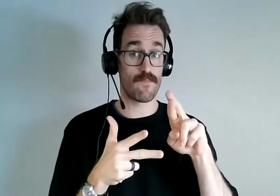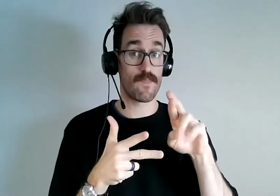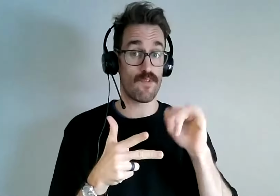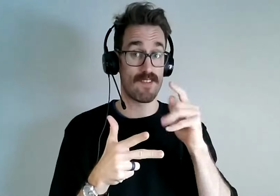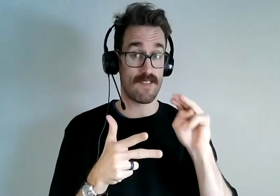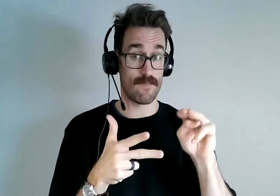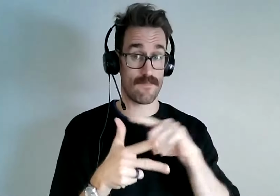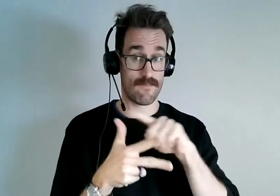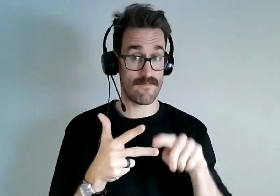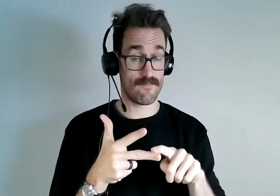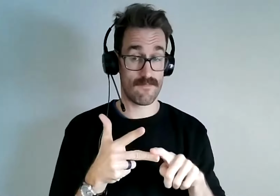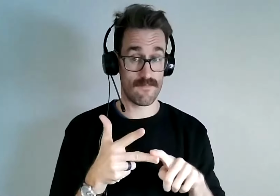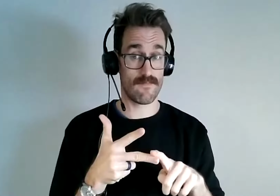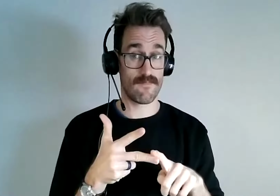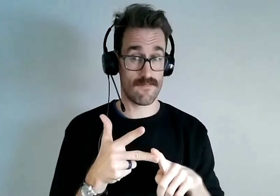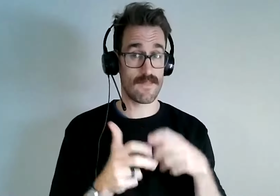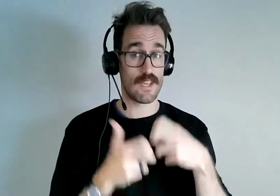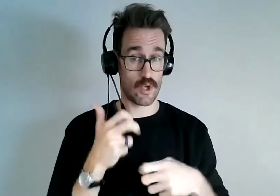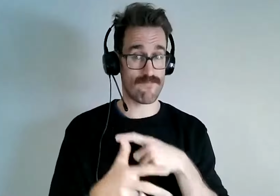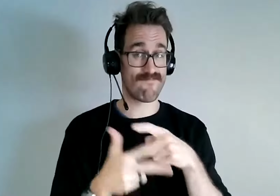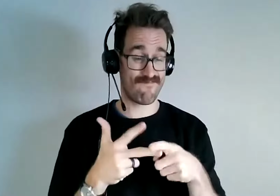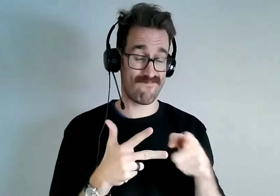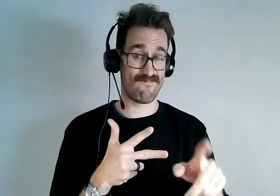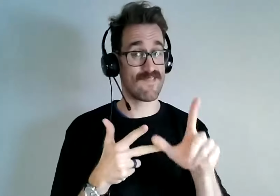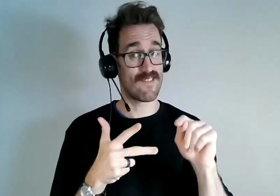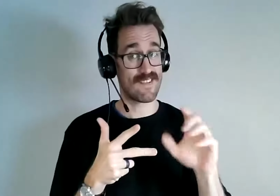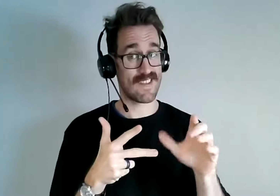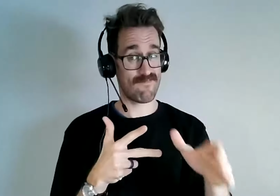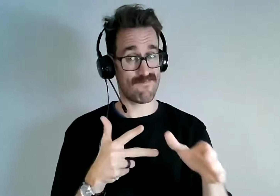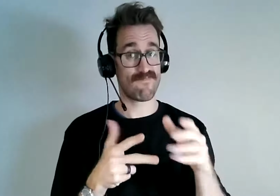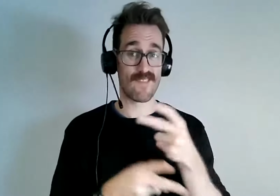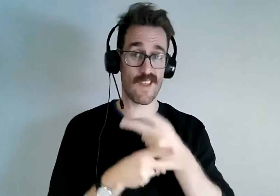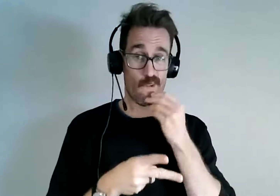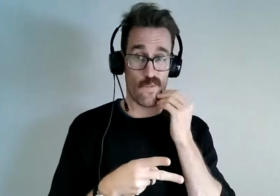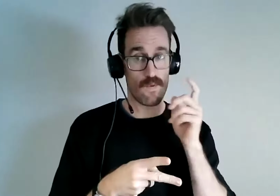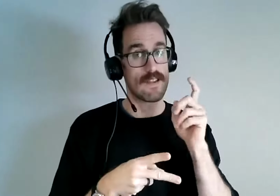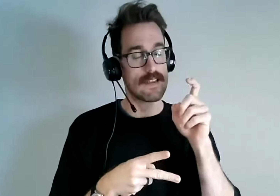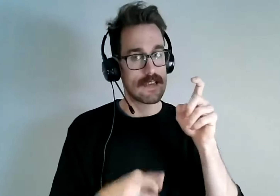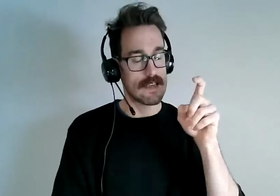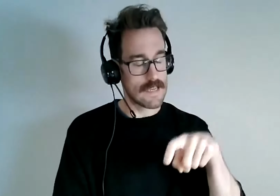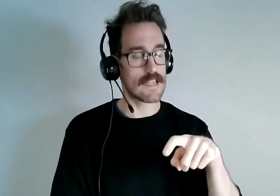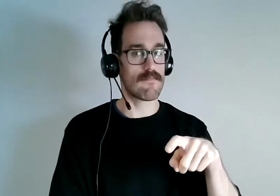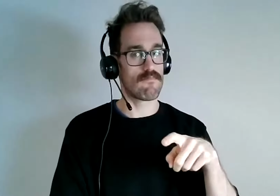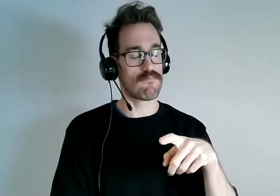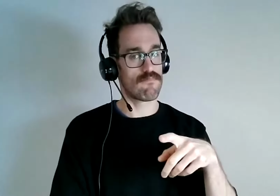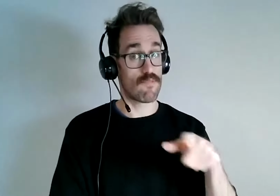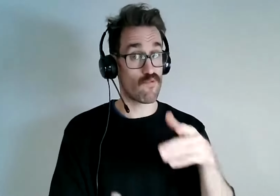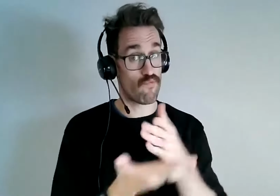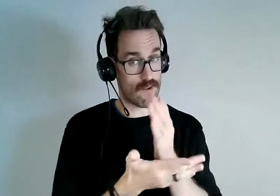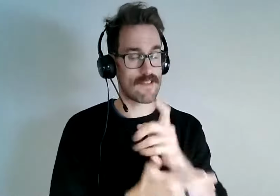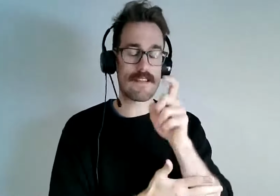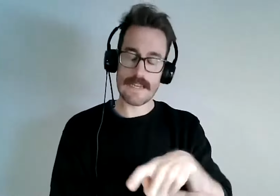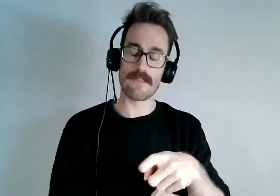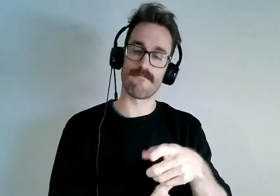also racialized people and women. So again, we really need to stick up for those rights.